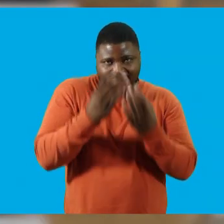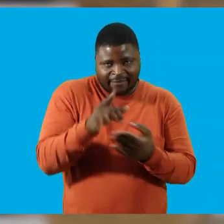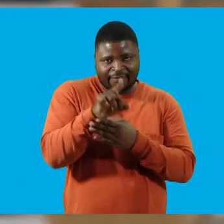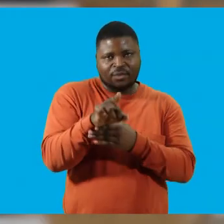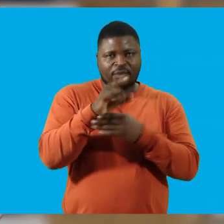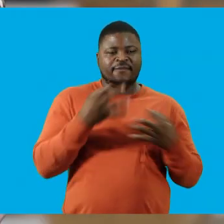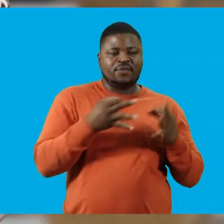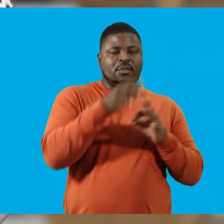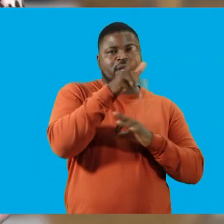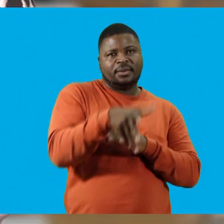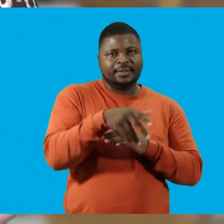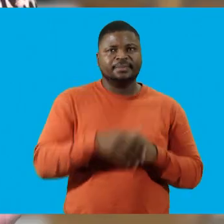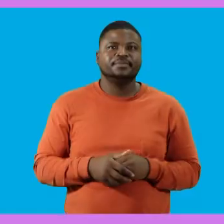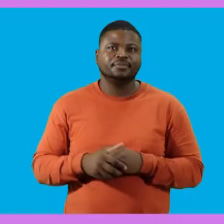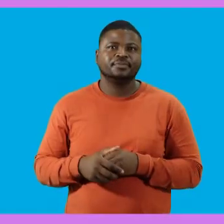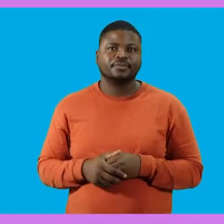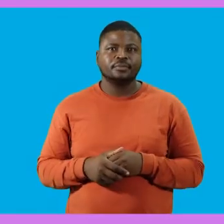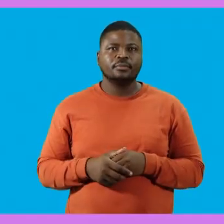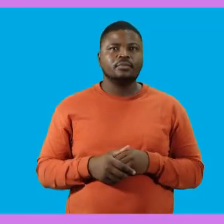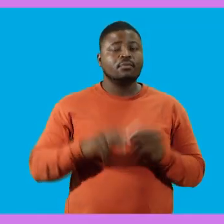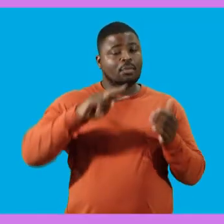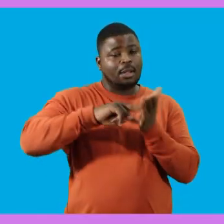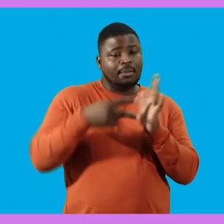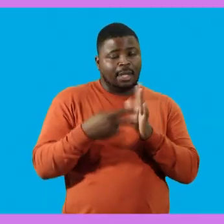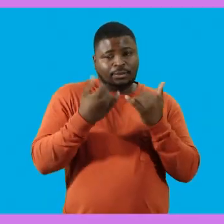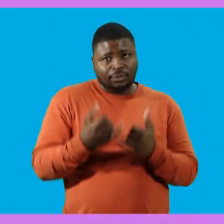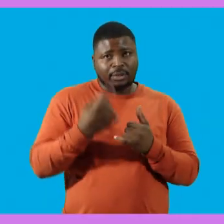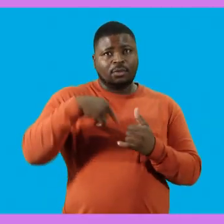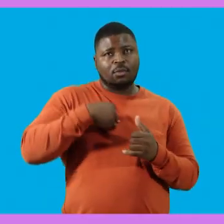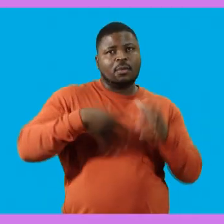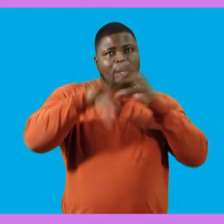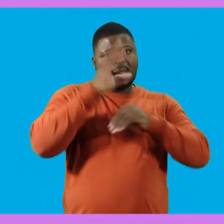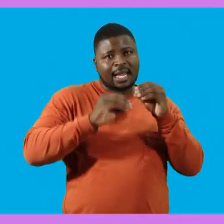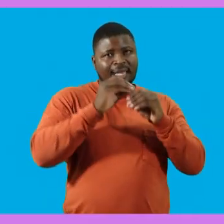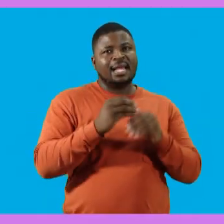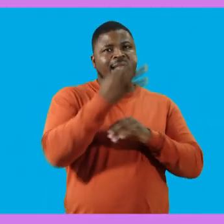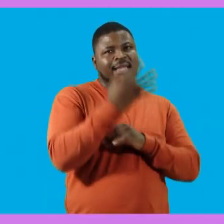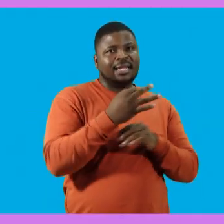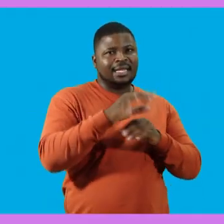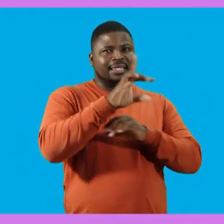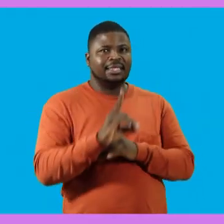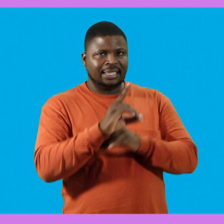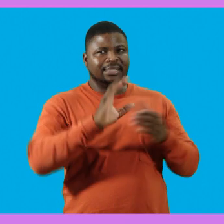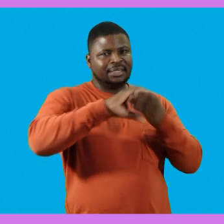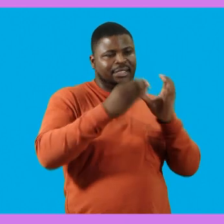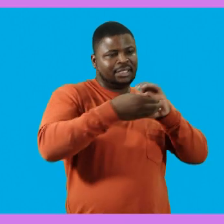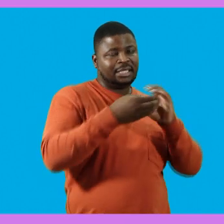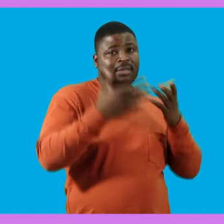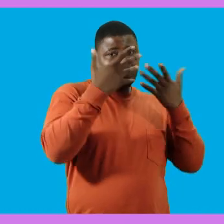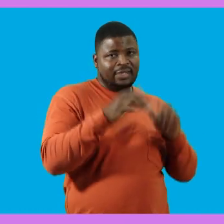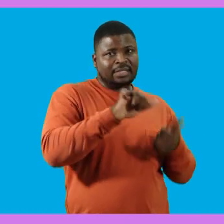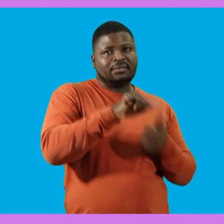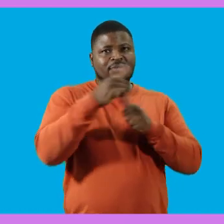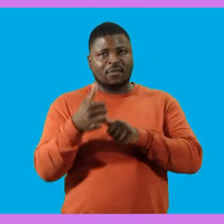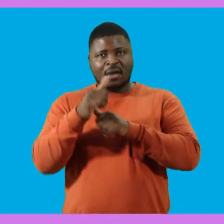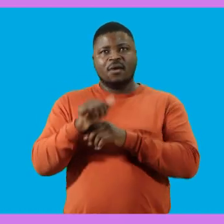The plan for today is first we are going to look at the different 3D shapes, and then we're off to